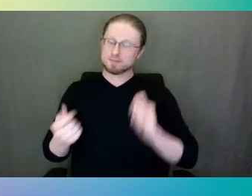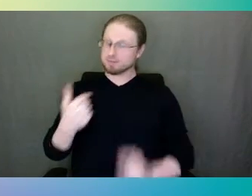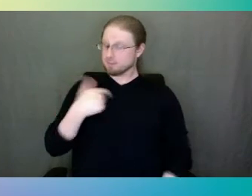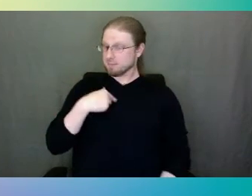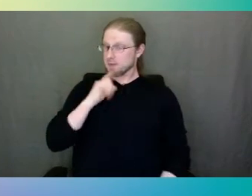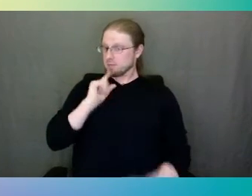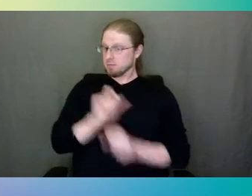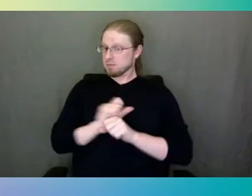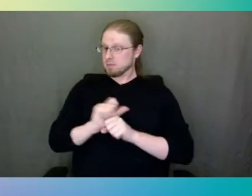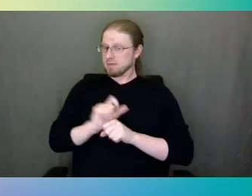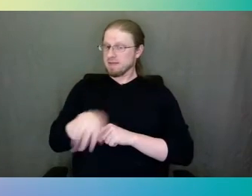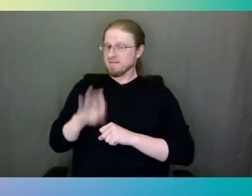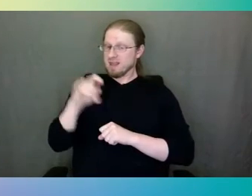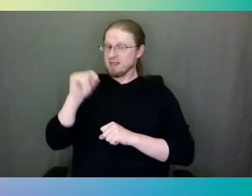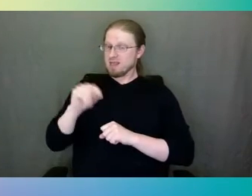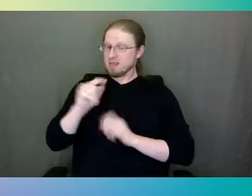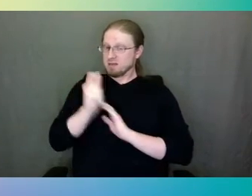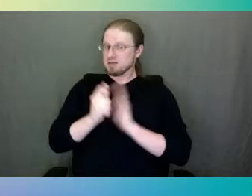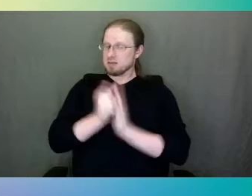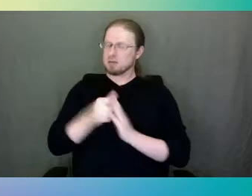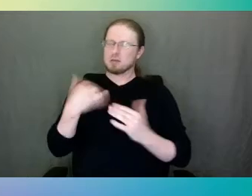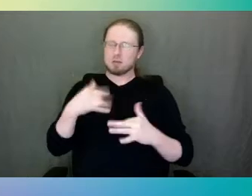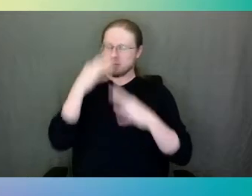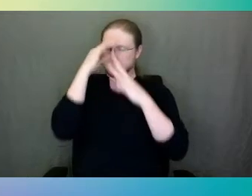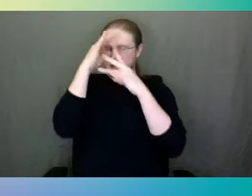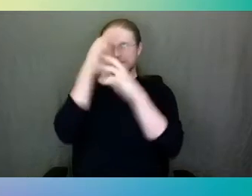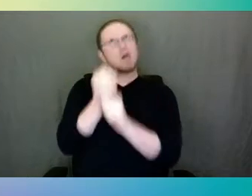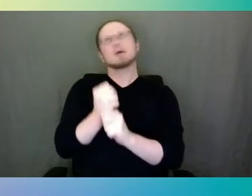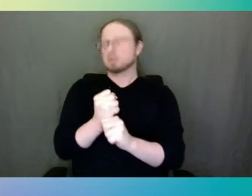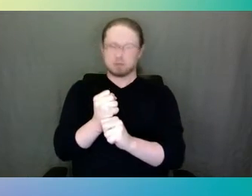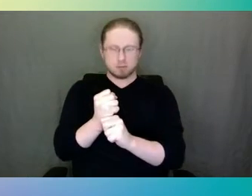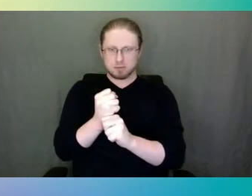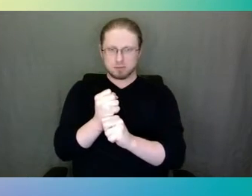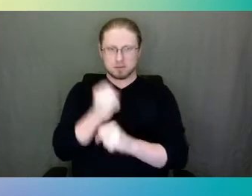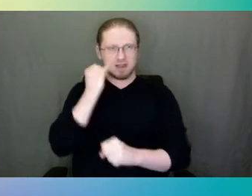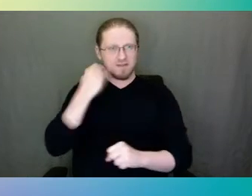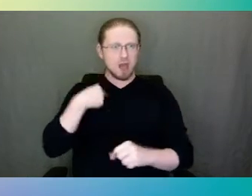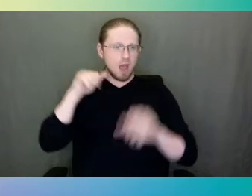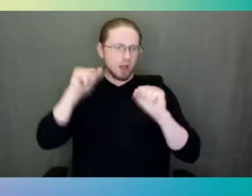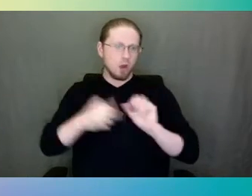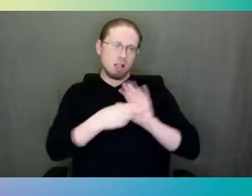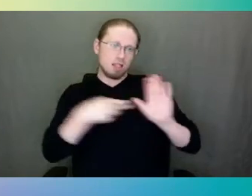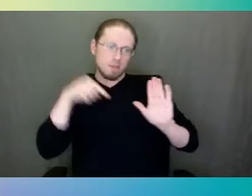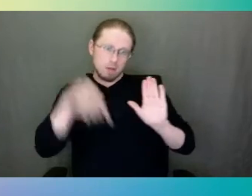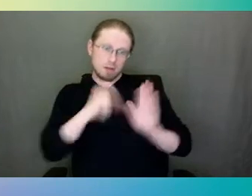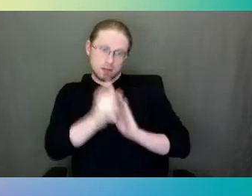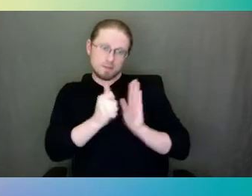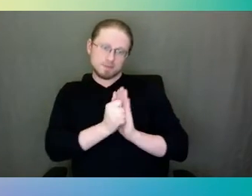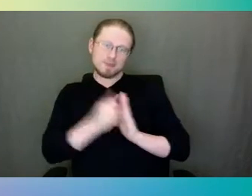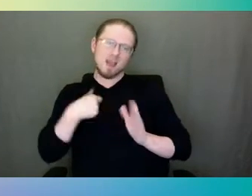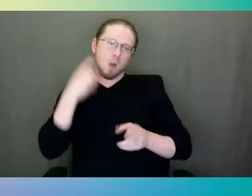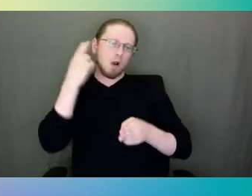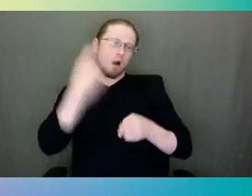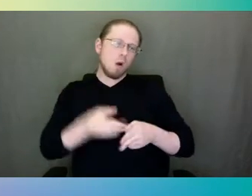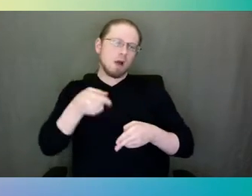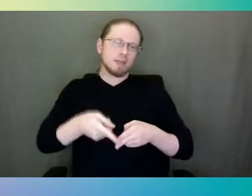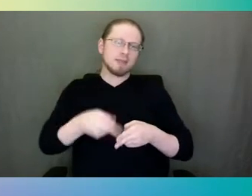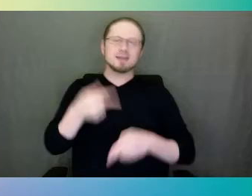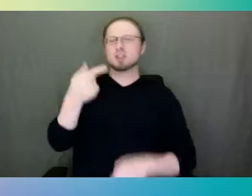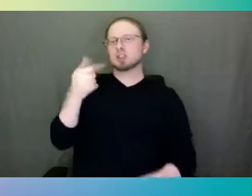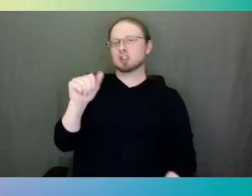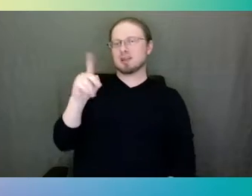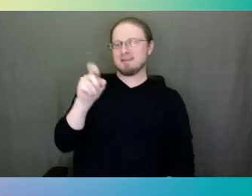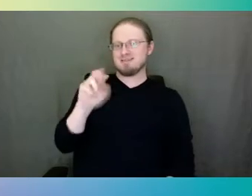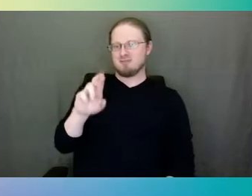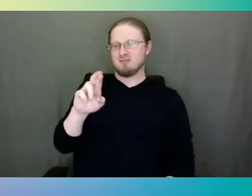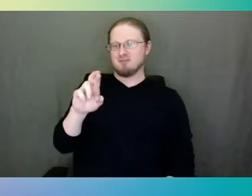period so fascinating. And if I were to label it, I would also call it the gender revolution. People